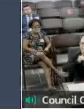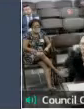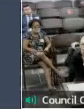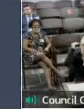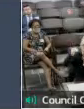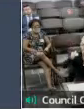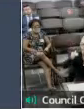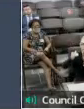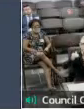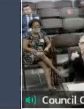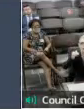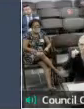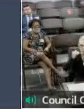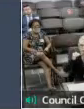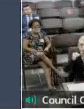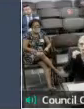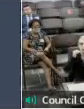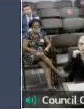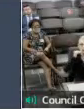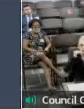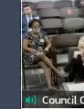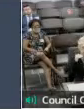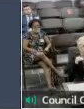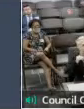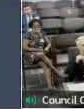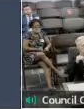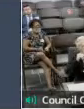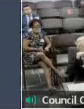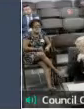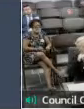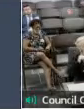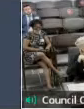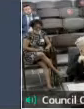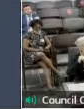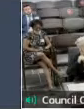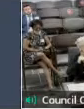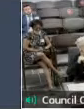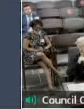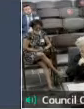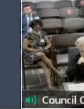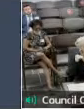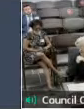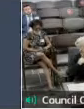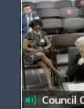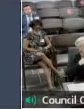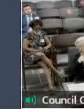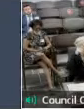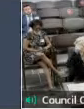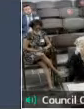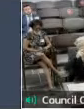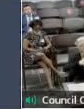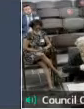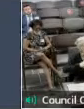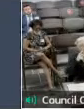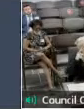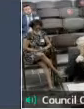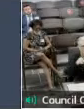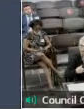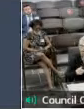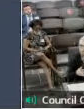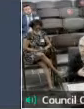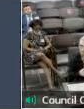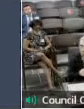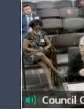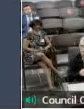access from the top of the bluff to the riverfront. We've never had that before. So just getting that access up and down the bluff